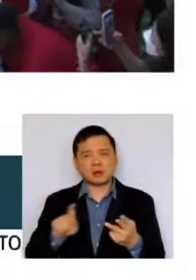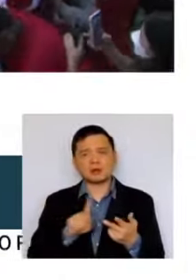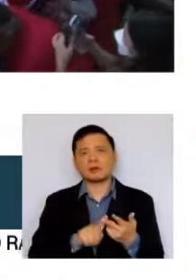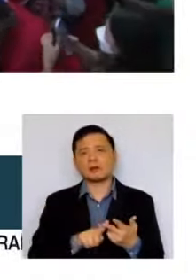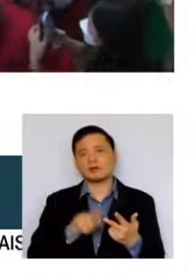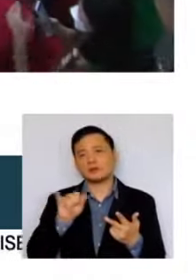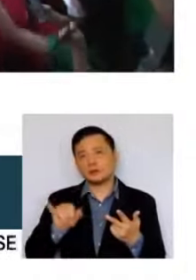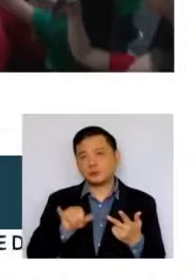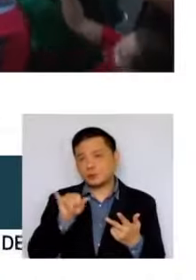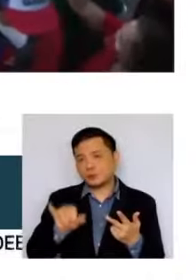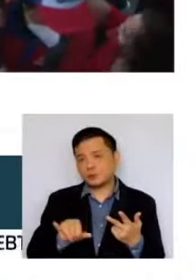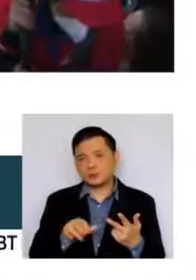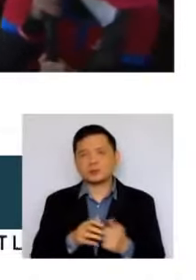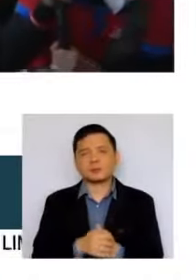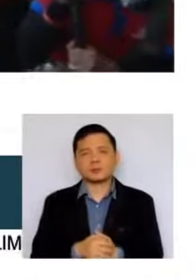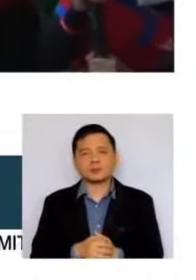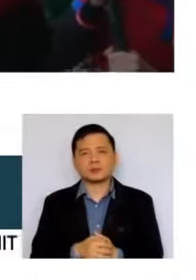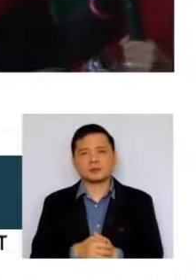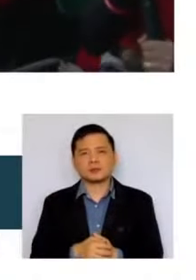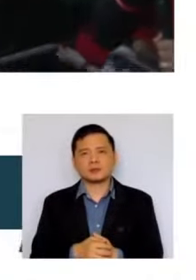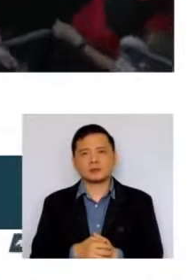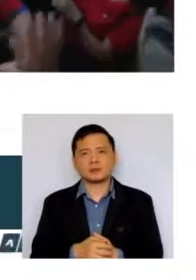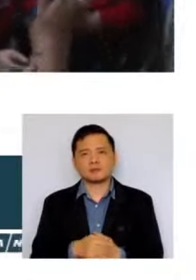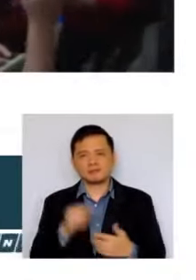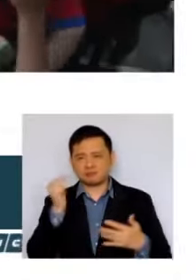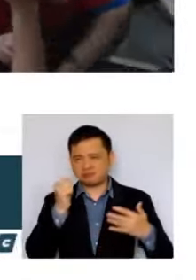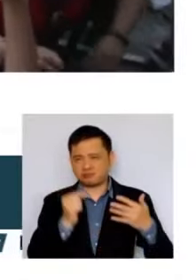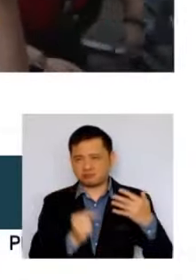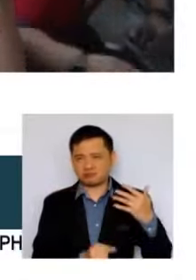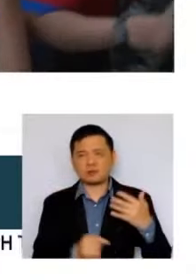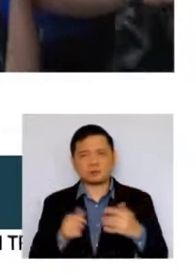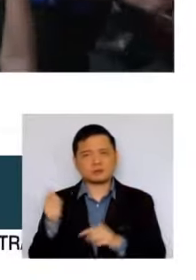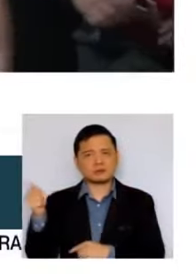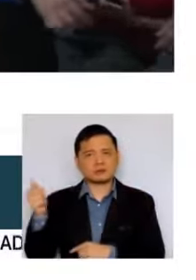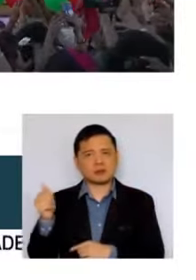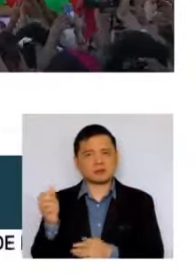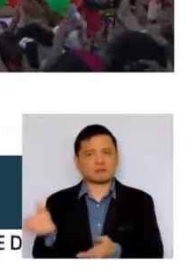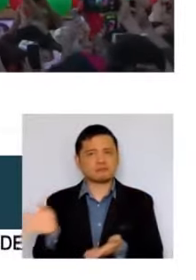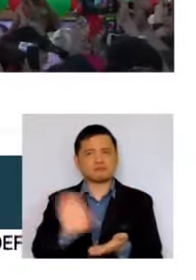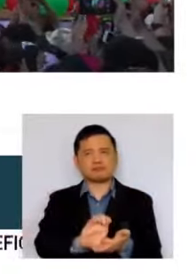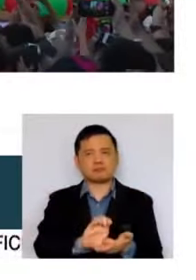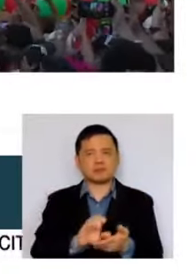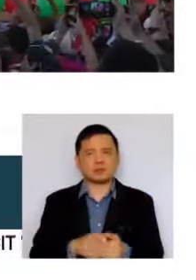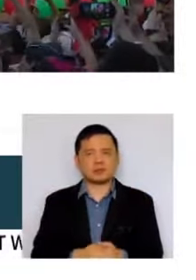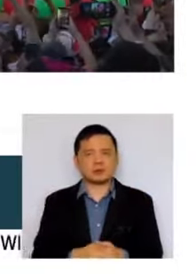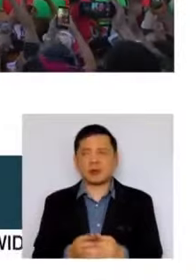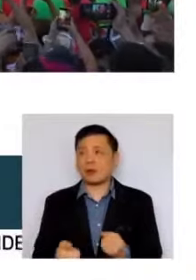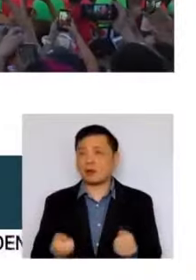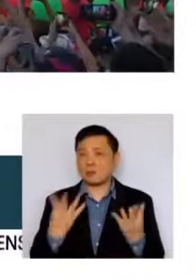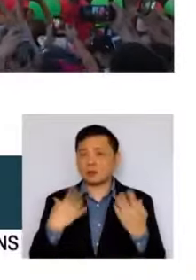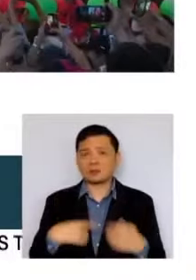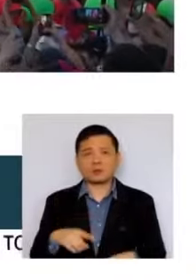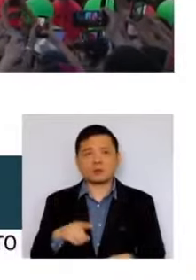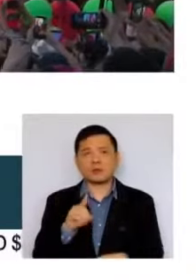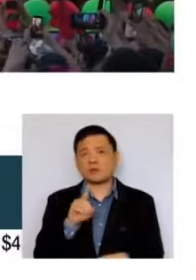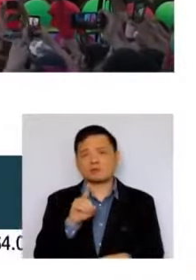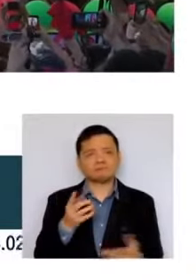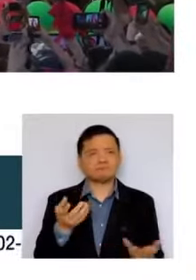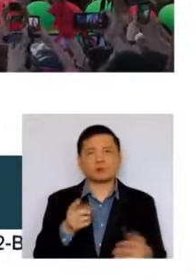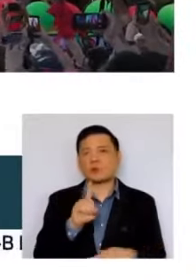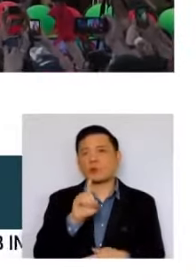number of owned platforms that they have, they run into hundreds of Facebook